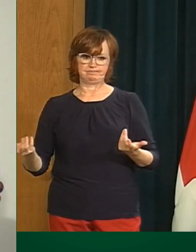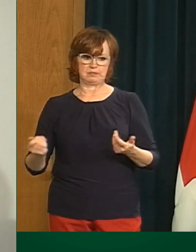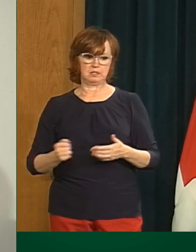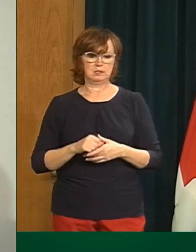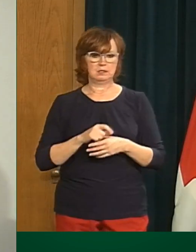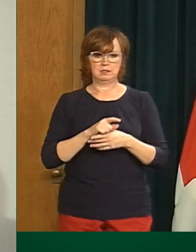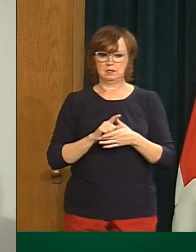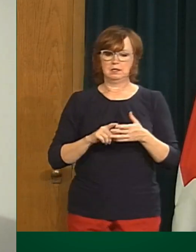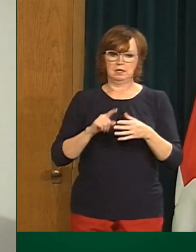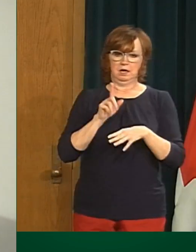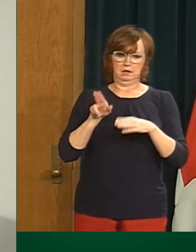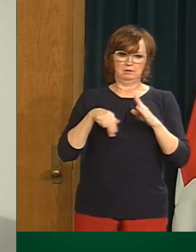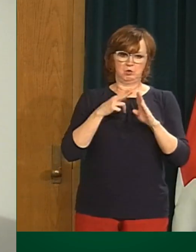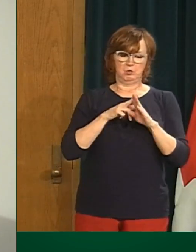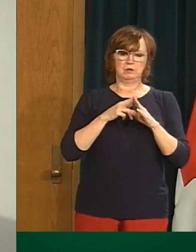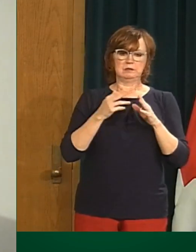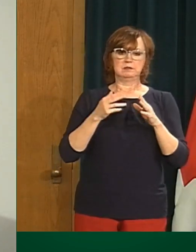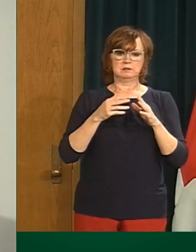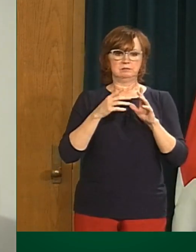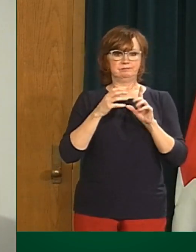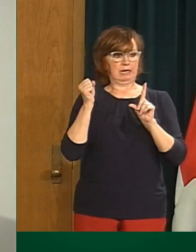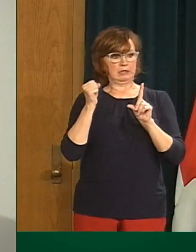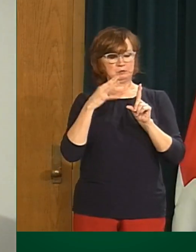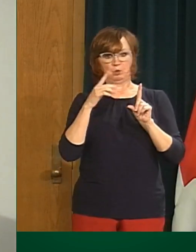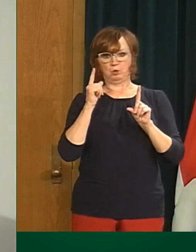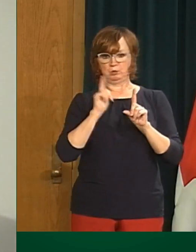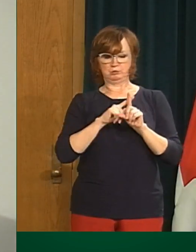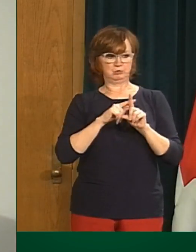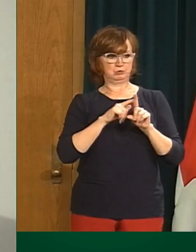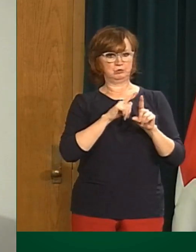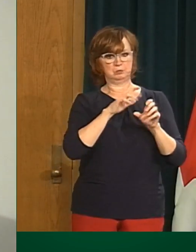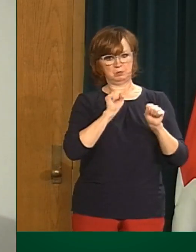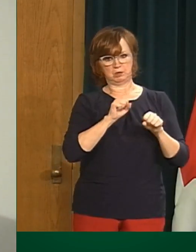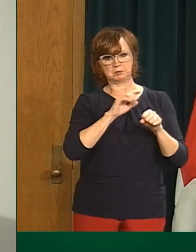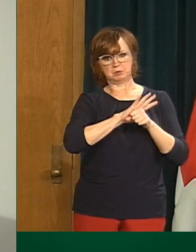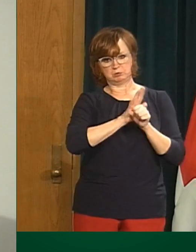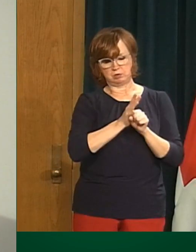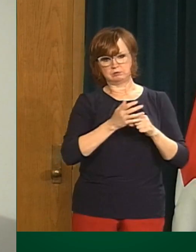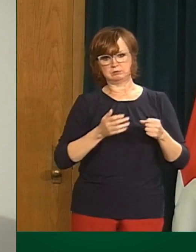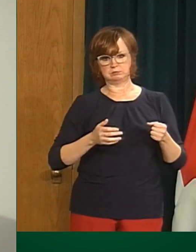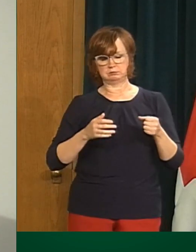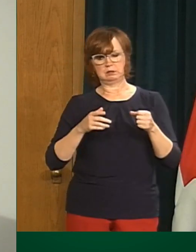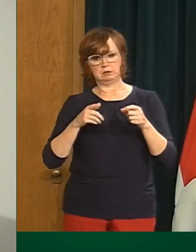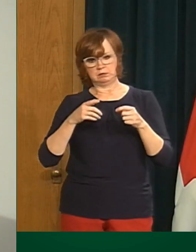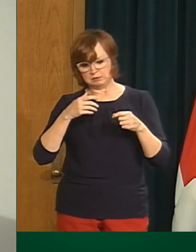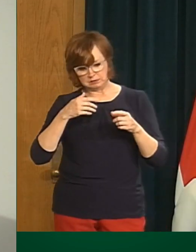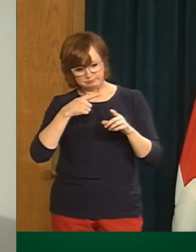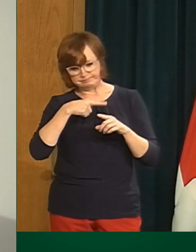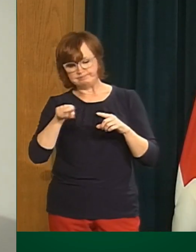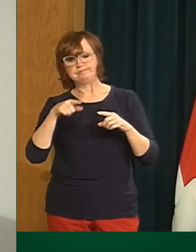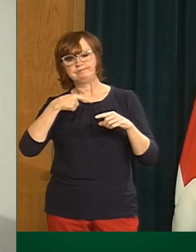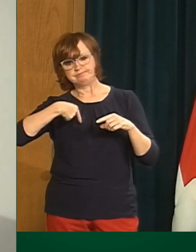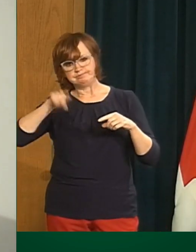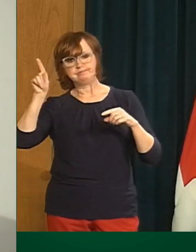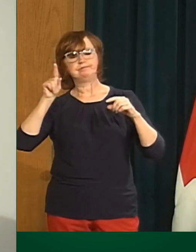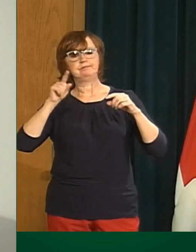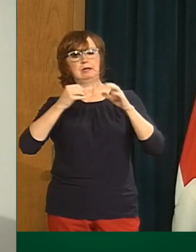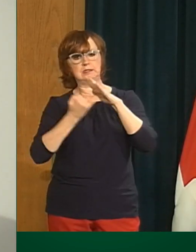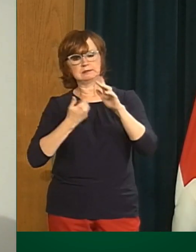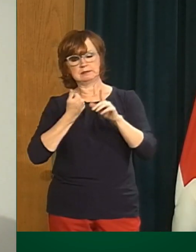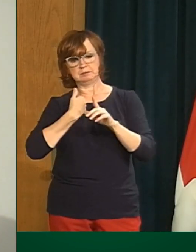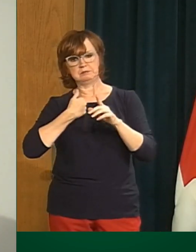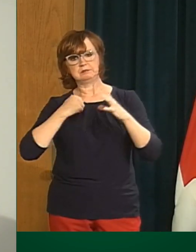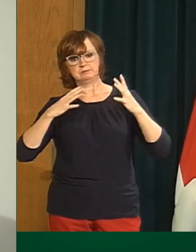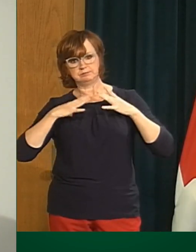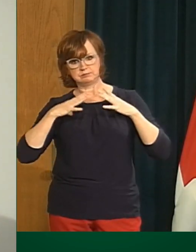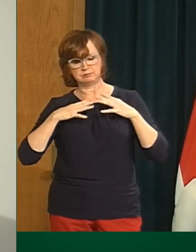they are isolated, and if they're negative, they can continue their work as long as they don't have a fever, cough, which could be due to another viral illness. So I think